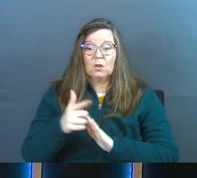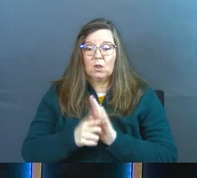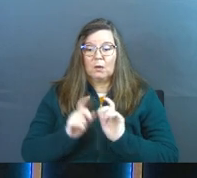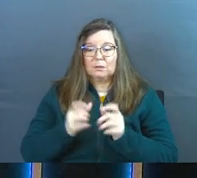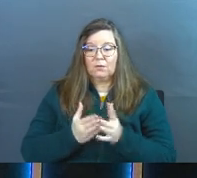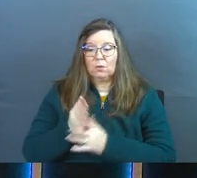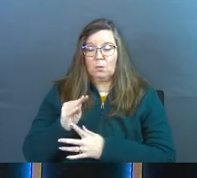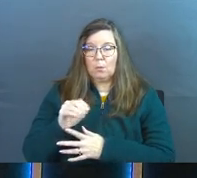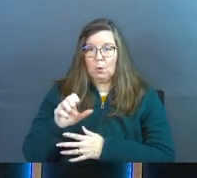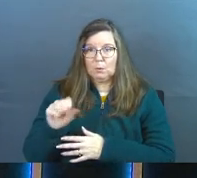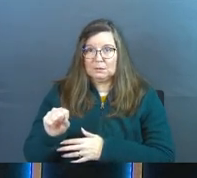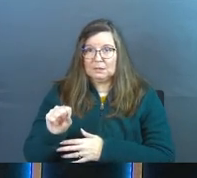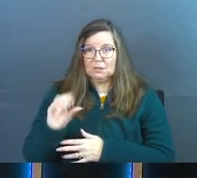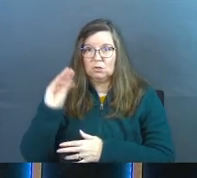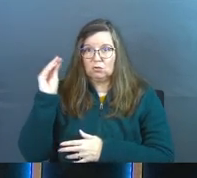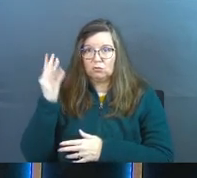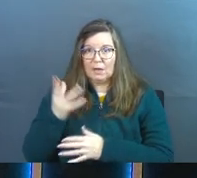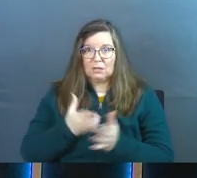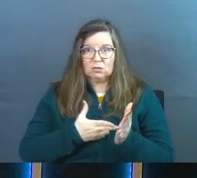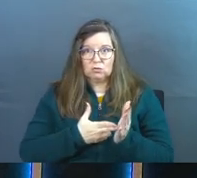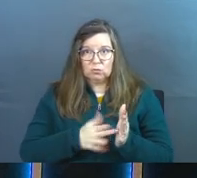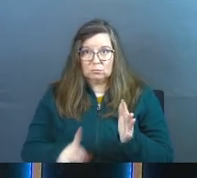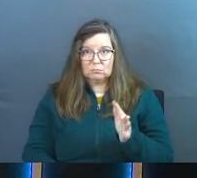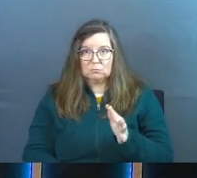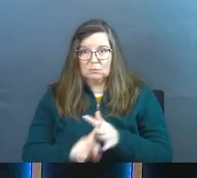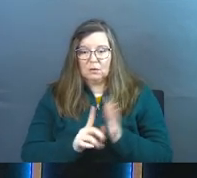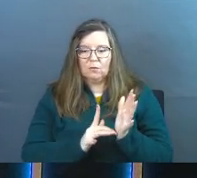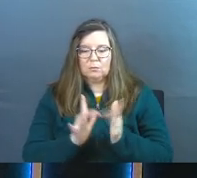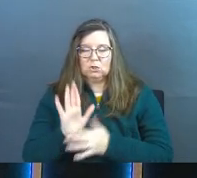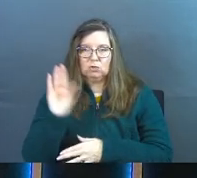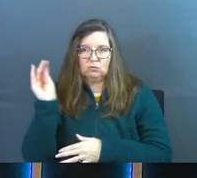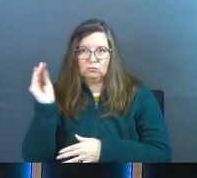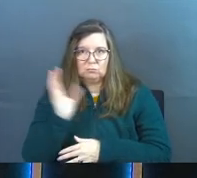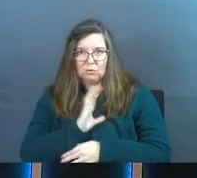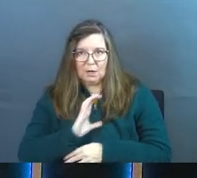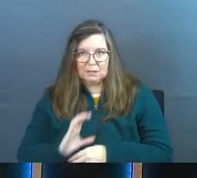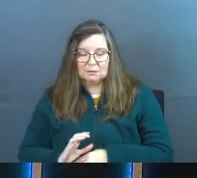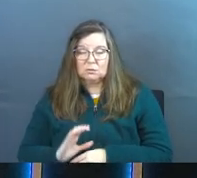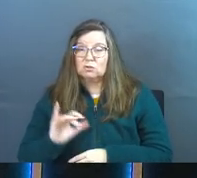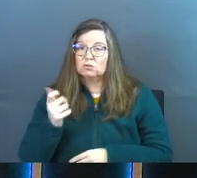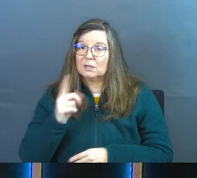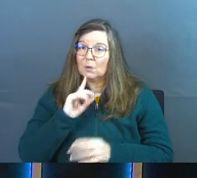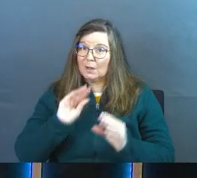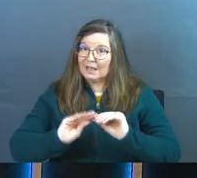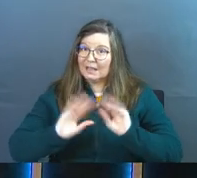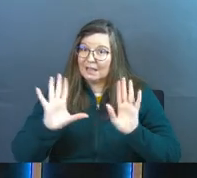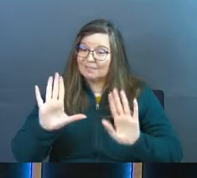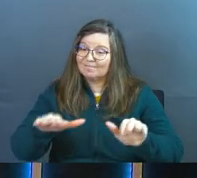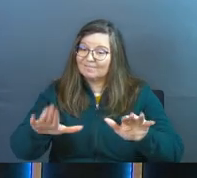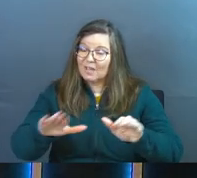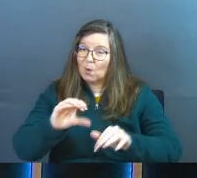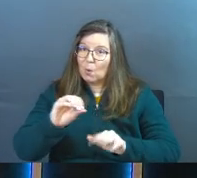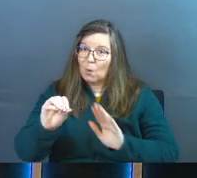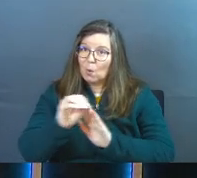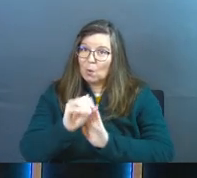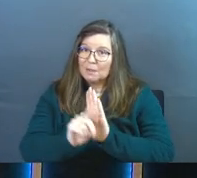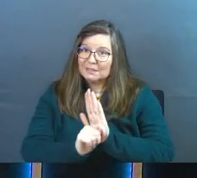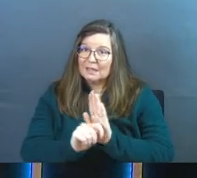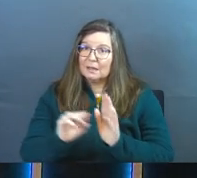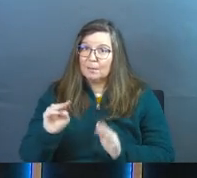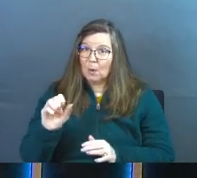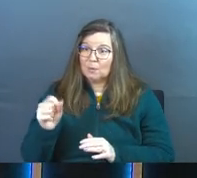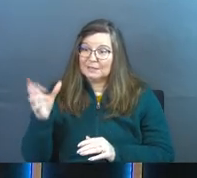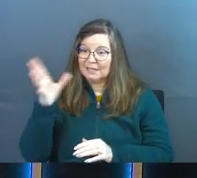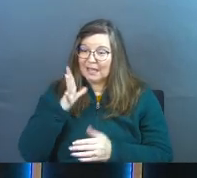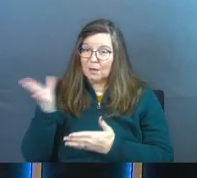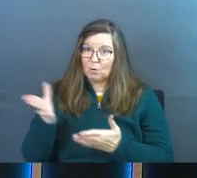through Moses. Grace and truth came from Jesus Christ. So John is really, really clear. He's like, you know, in the Old Testament, Moses, he's the